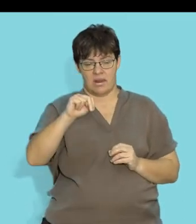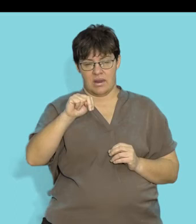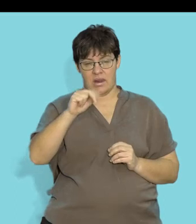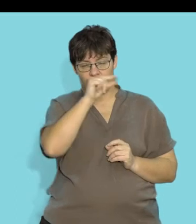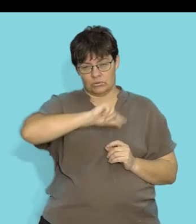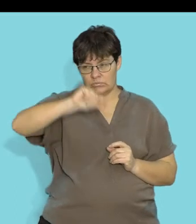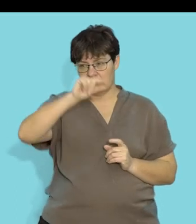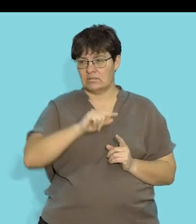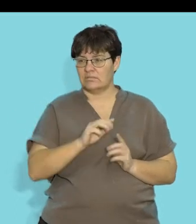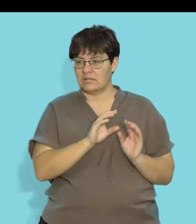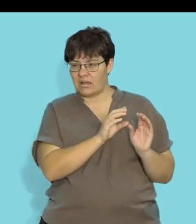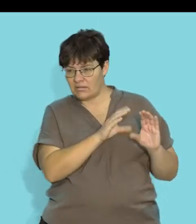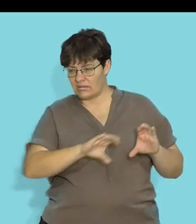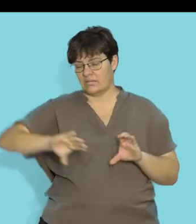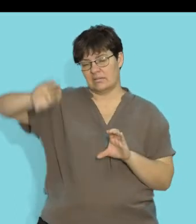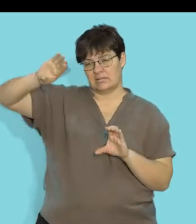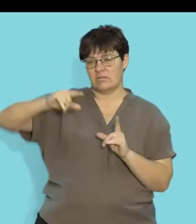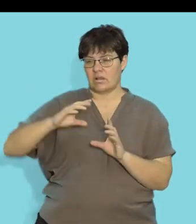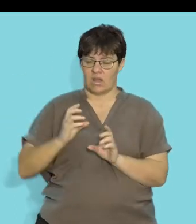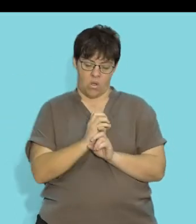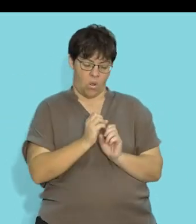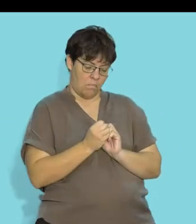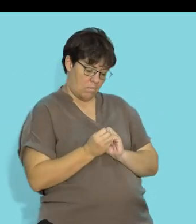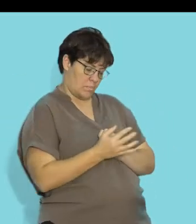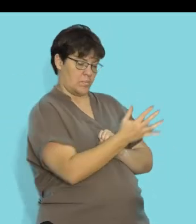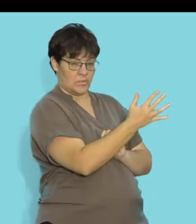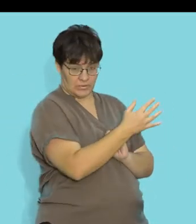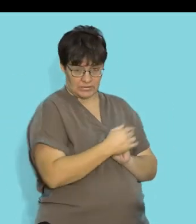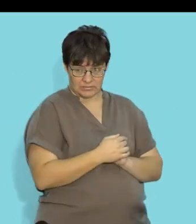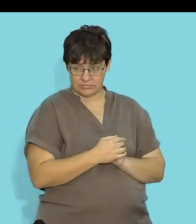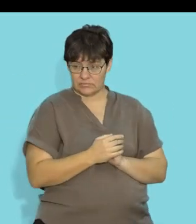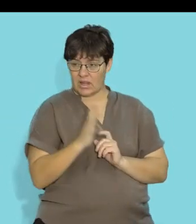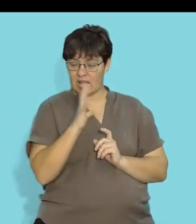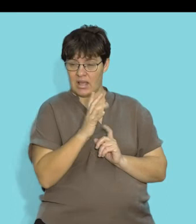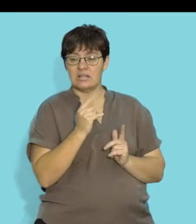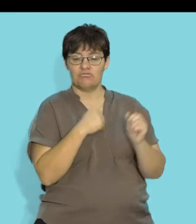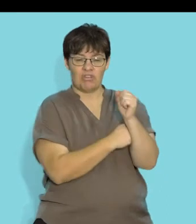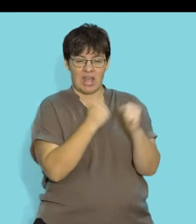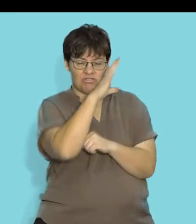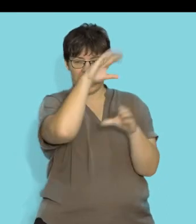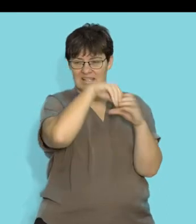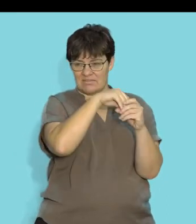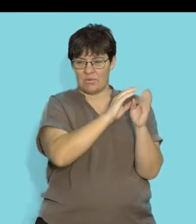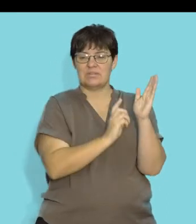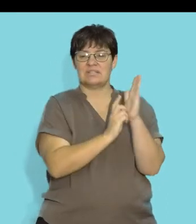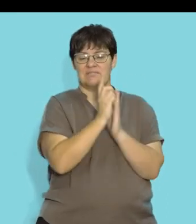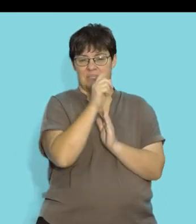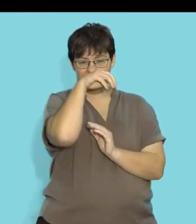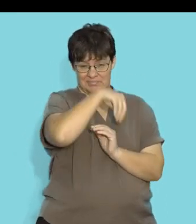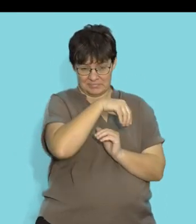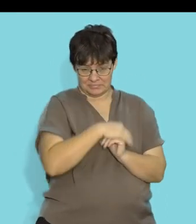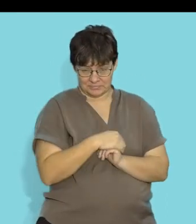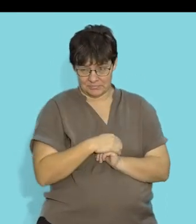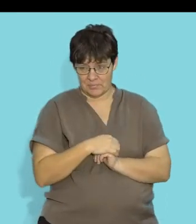here, and that would be the fimbriae. So this is the context of where the ovary is, and this is pointing to various structures that are